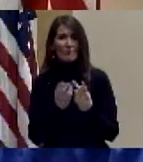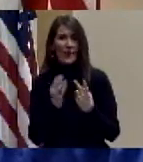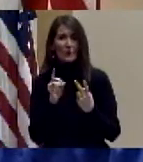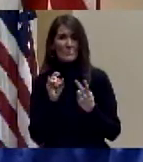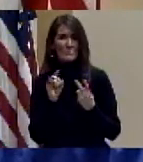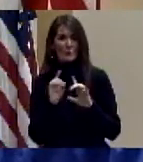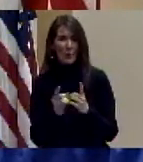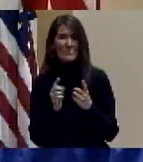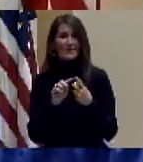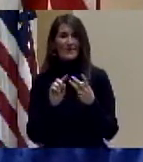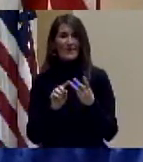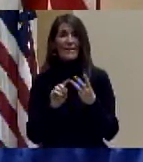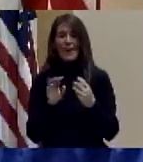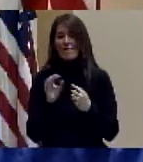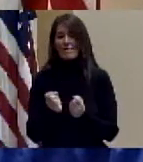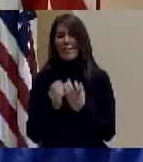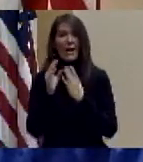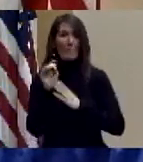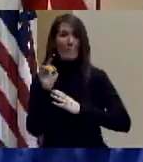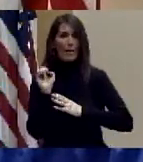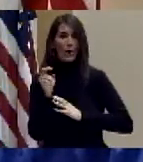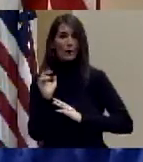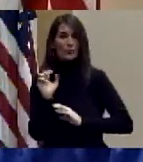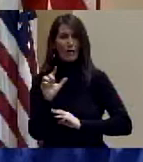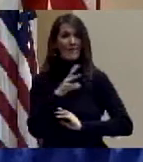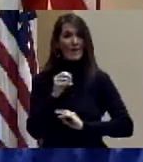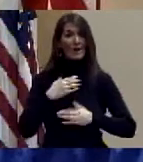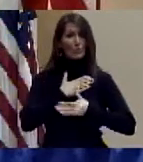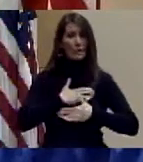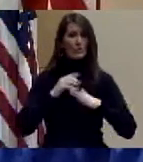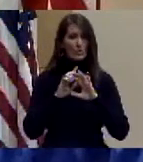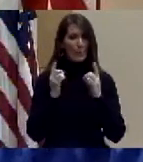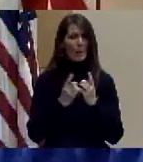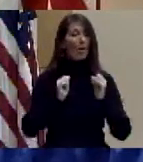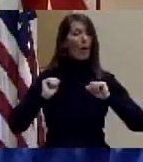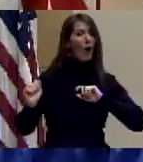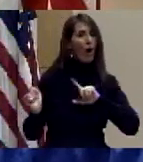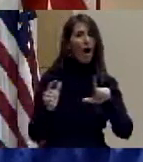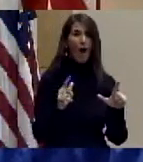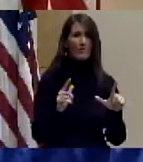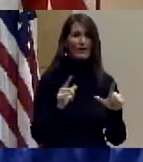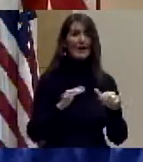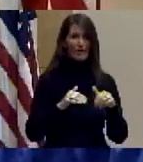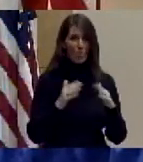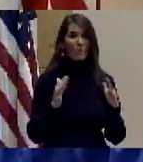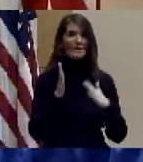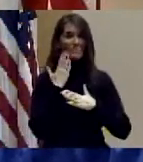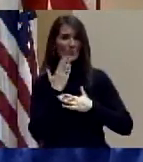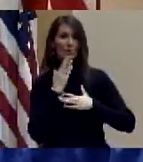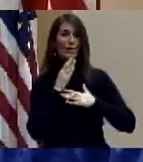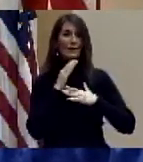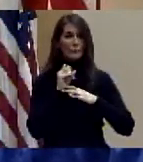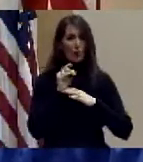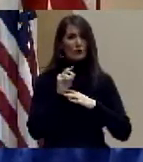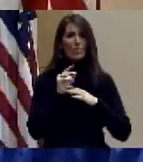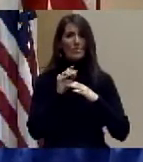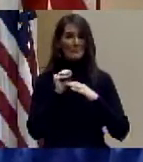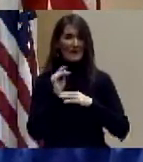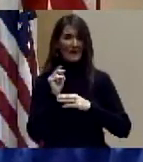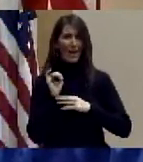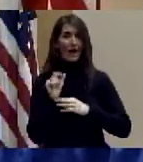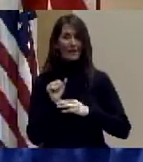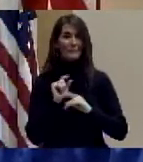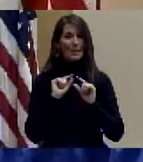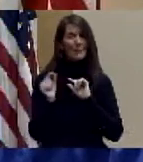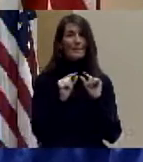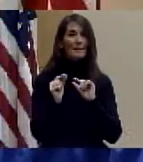marshal, and recreation department all have embraced social media. No town in Monroe County has